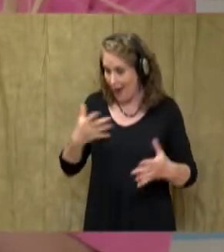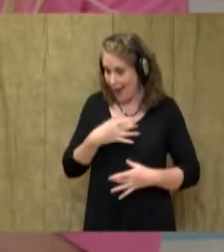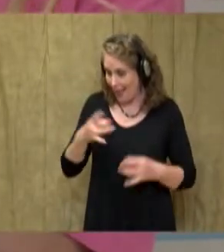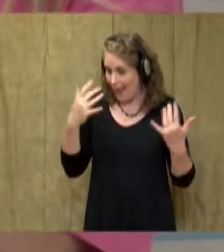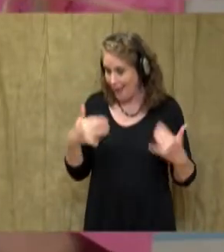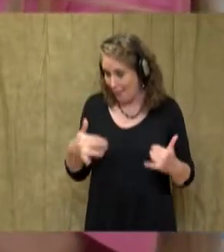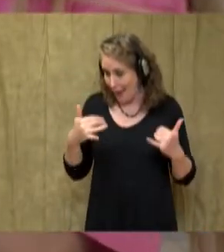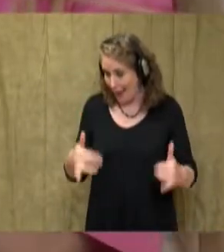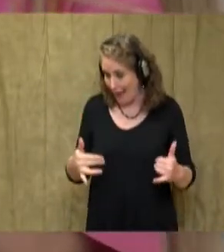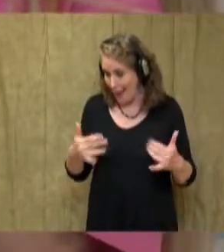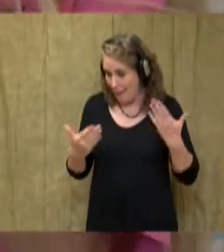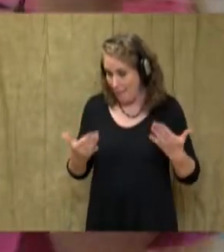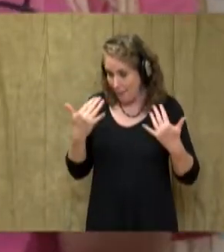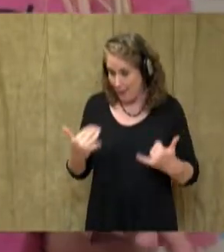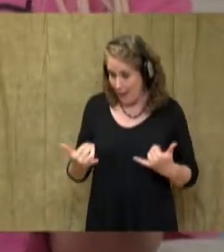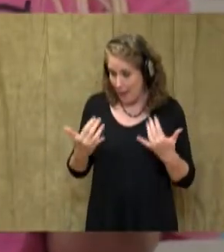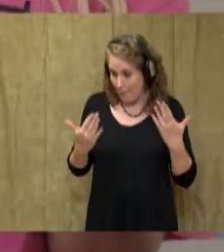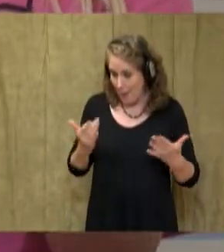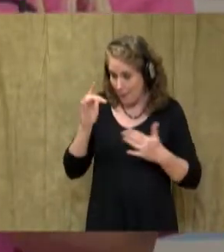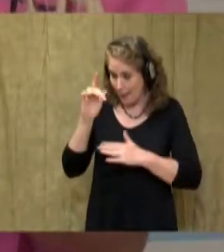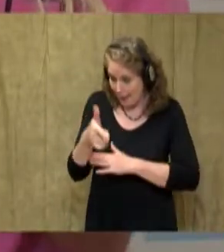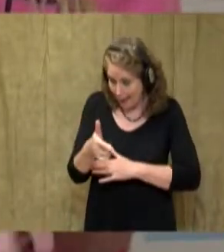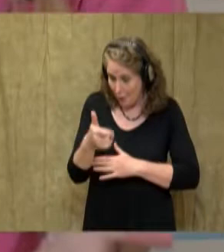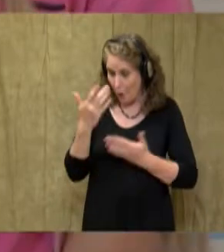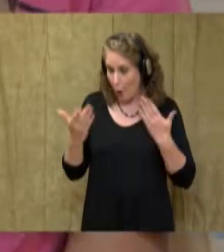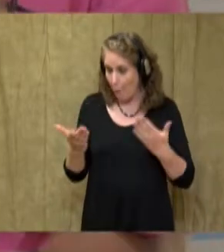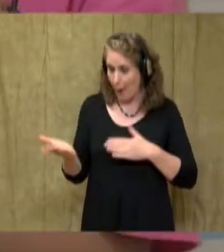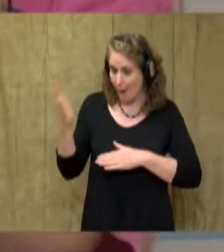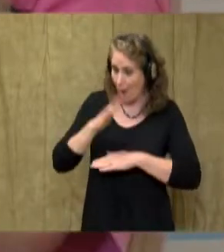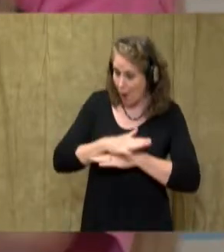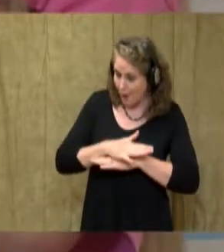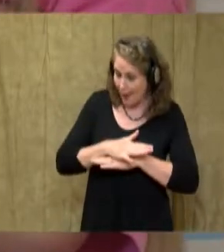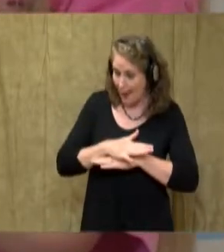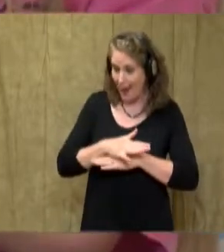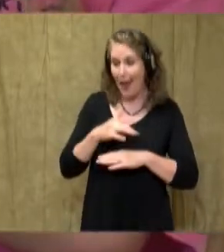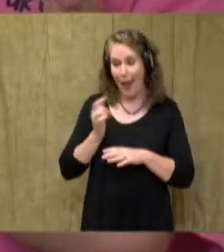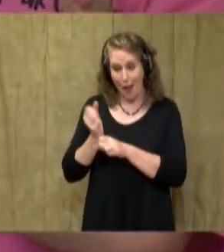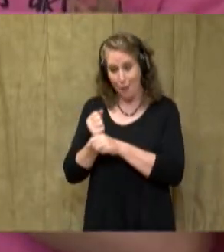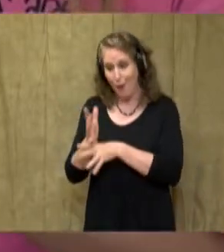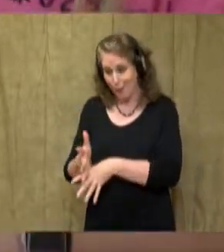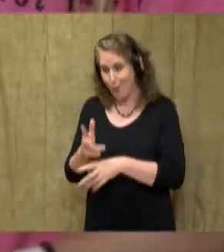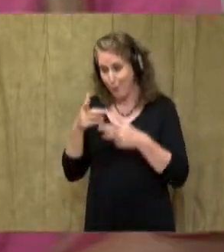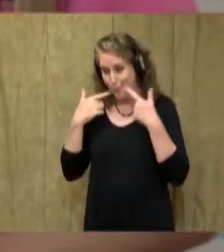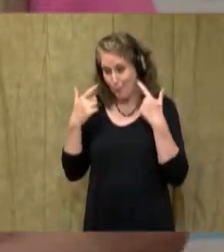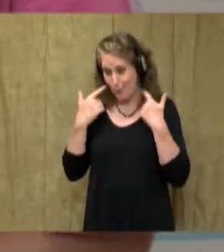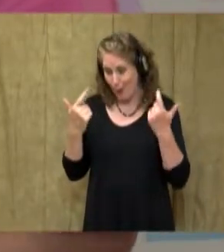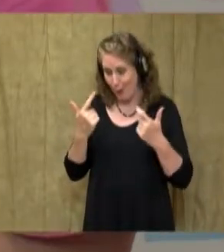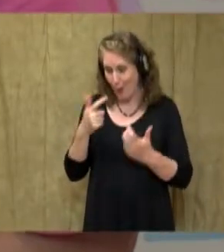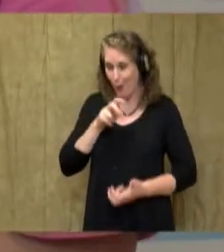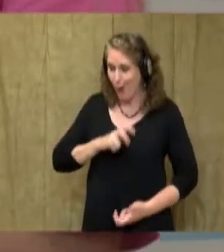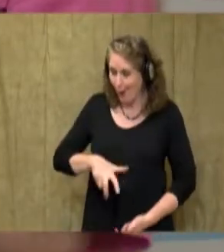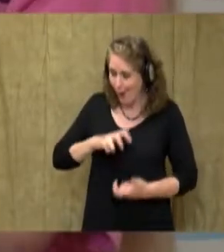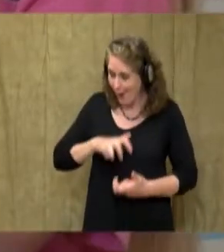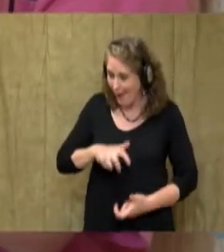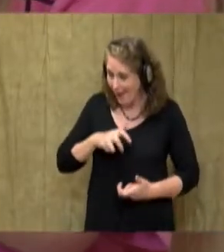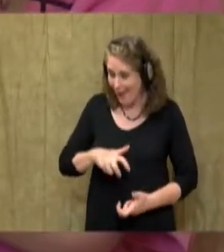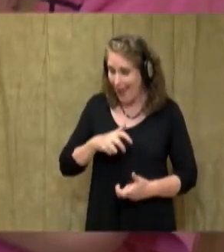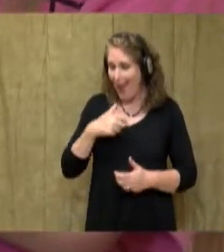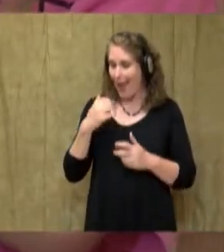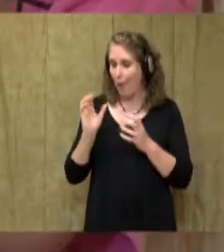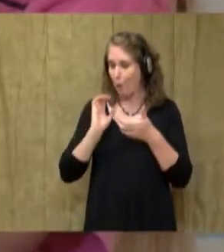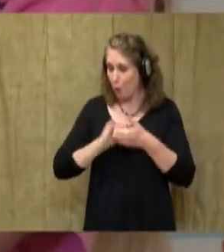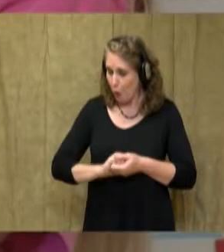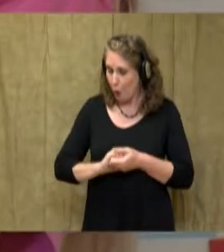like to play. Maybe now, maybe later, or even all day. I'll make you chuckle deep down in your belly, and we'll